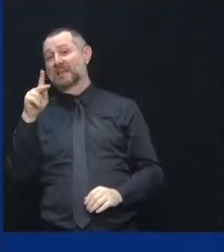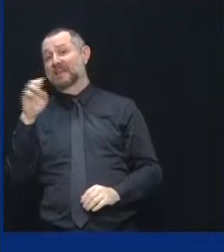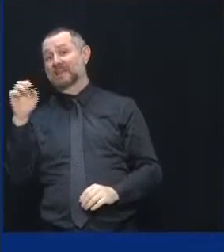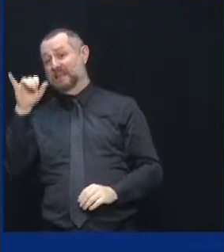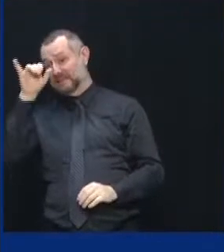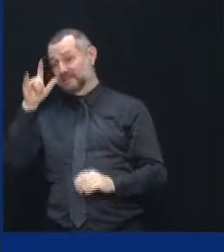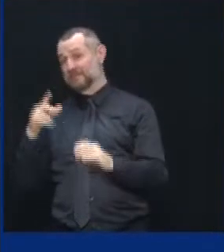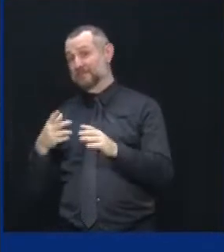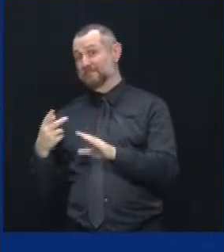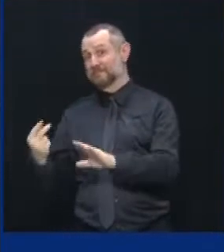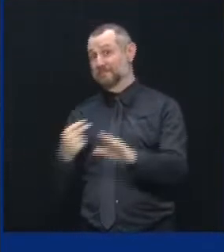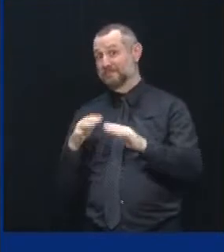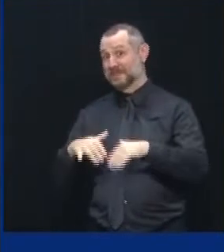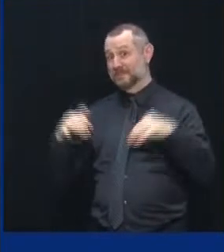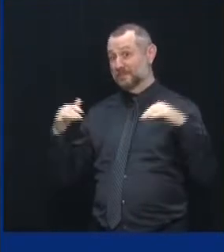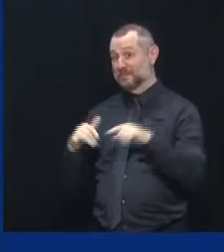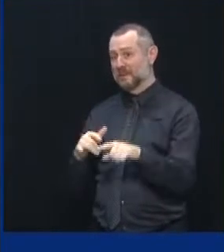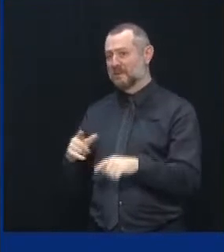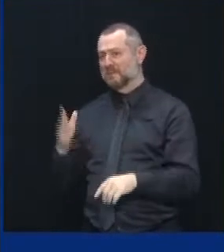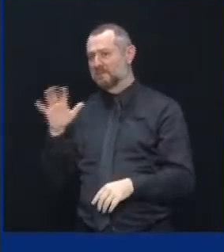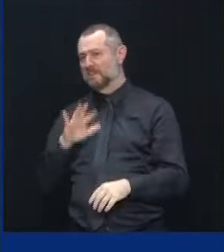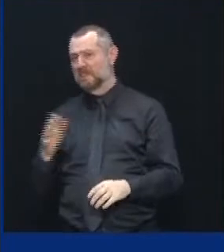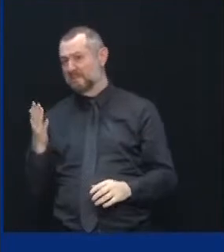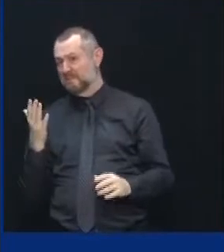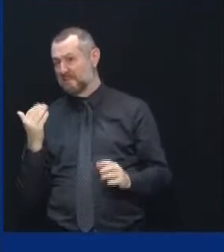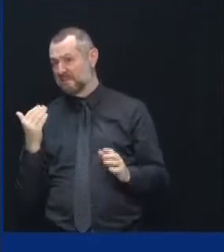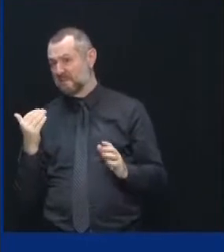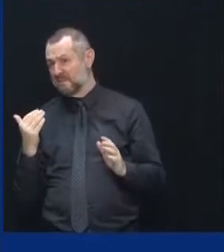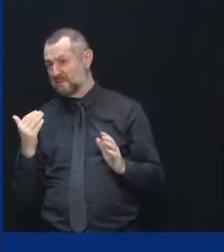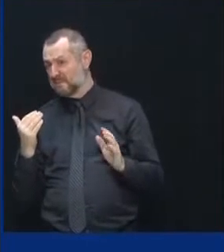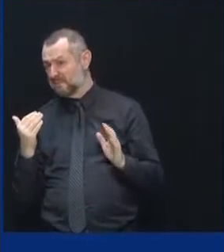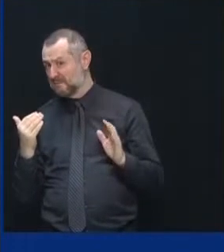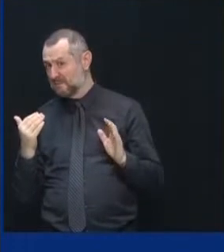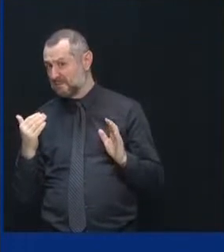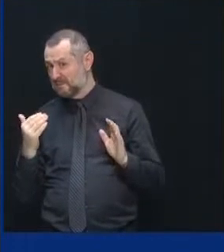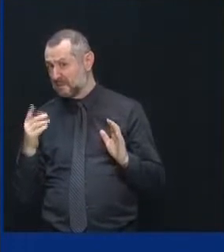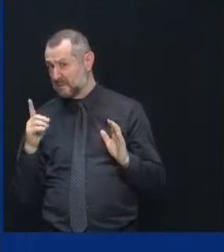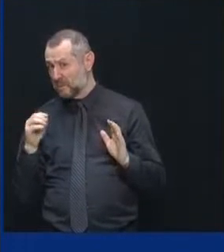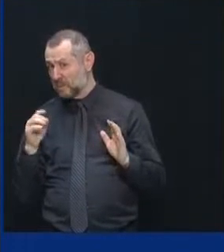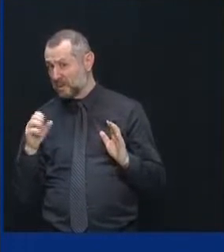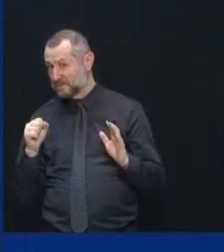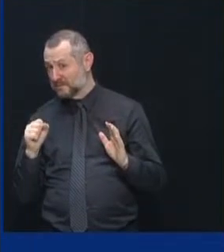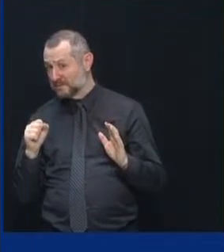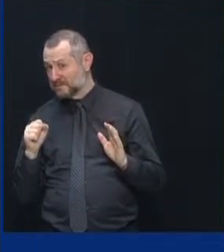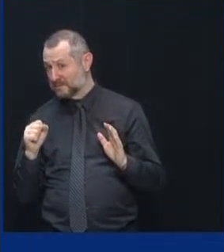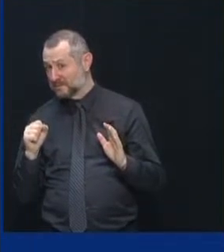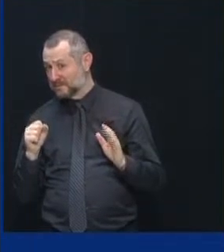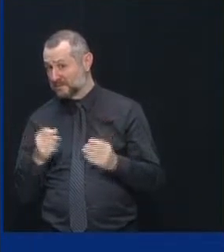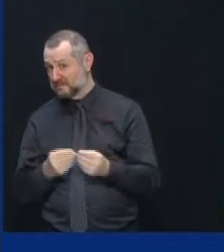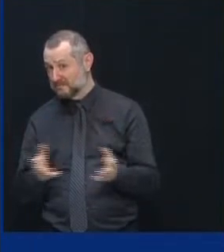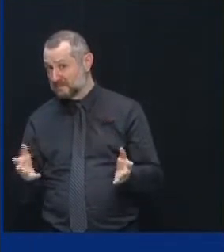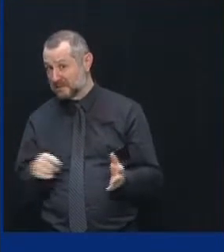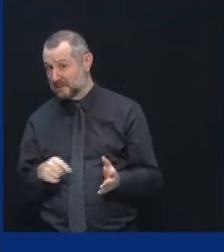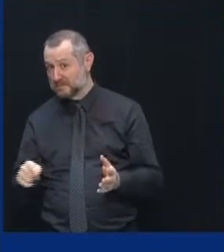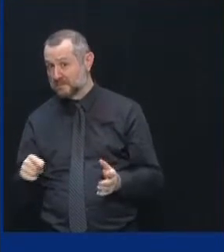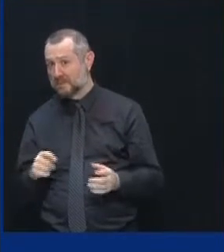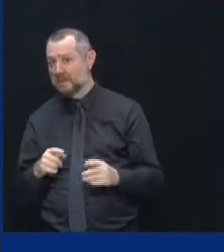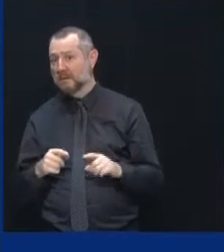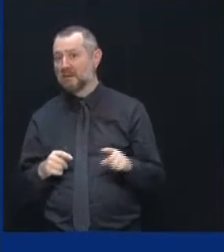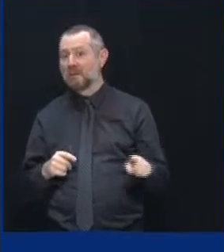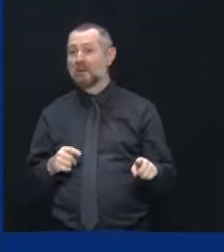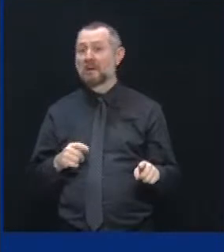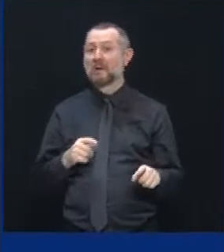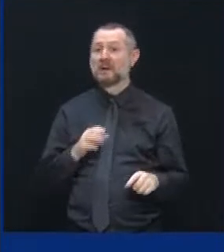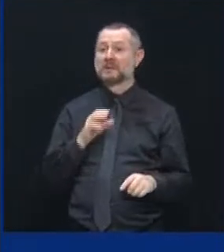to give out 15 doses this week. The Citi Field site run by the city can only give out about 800 doses during its